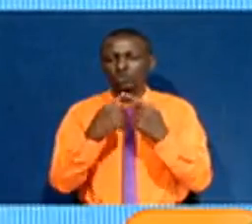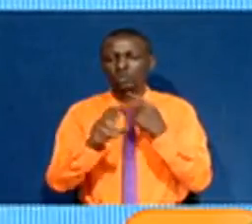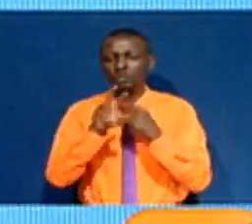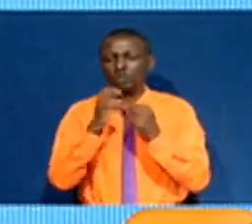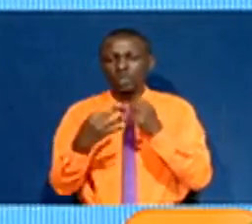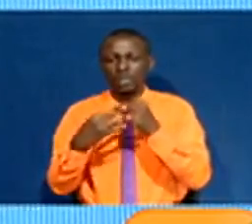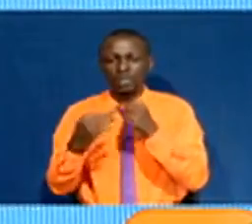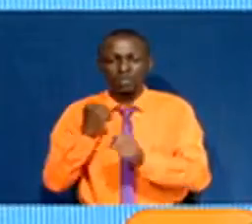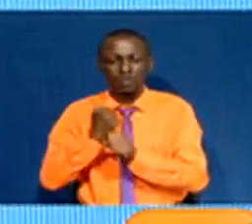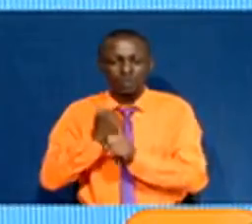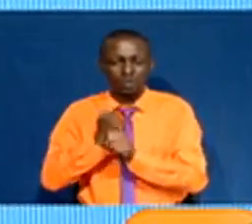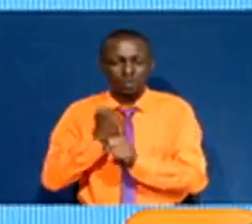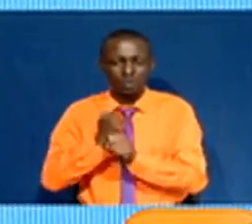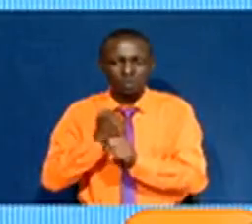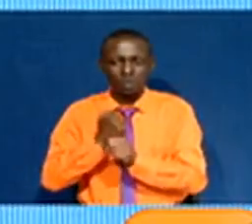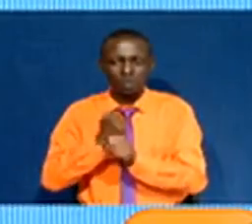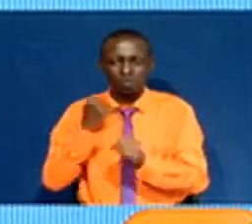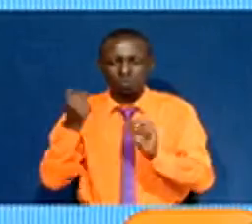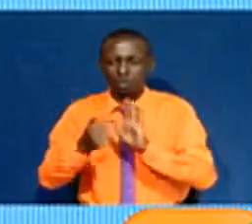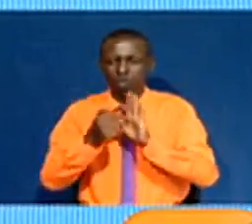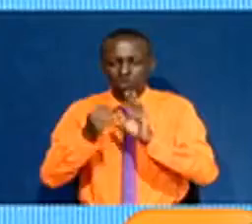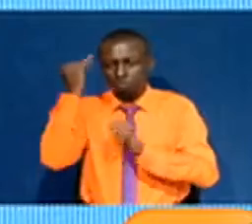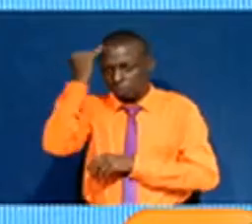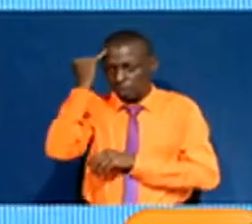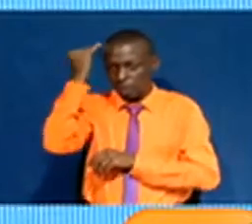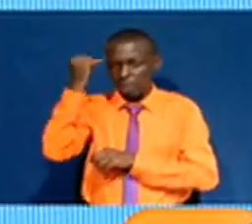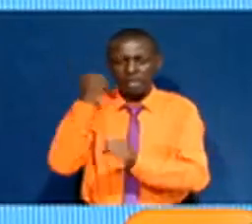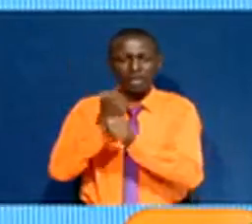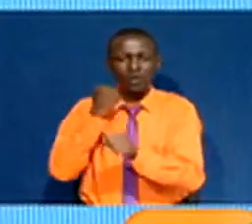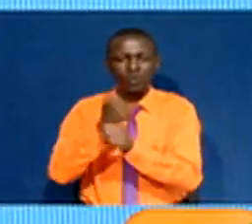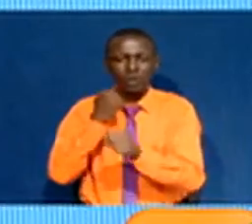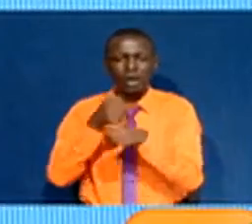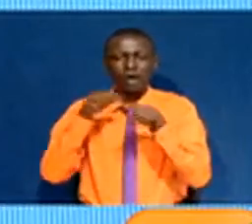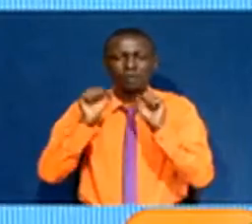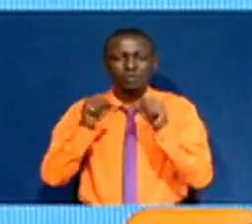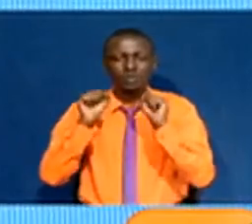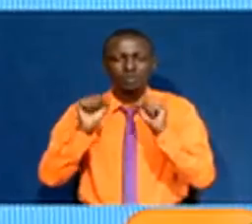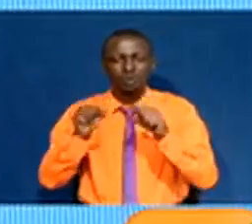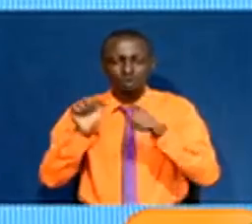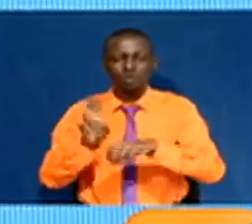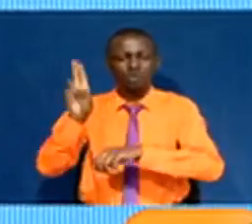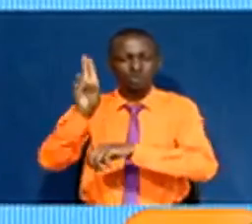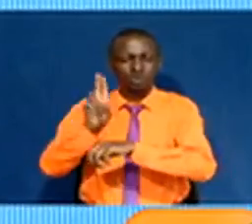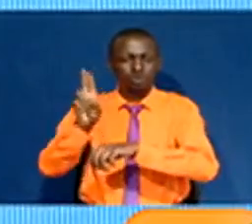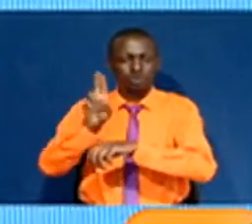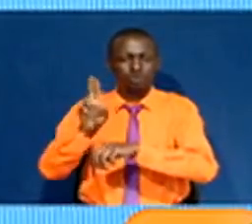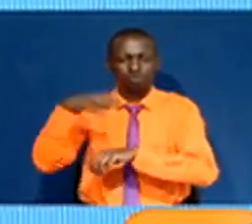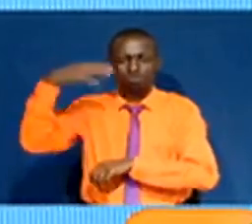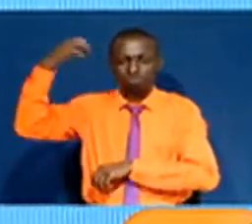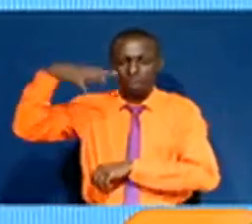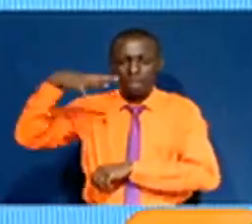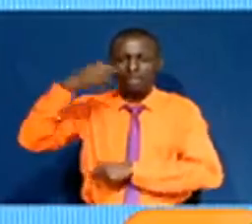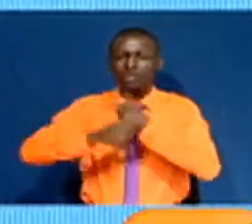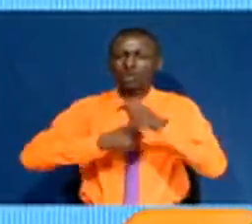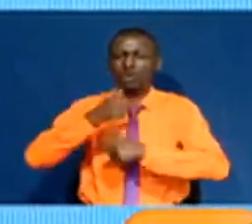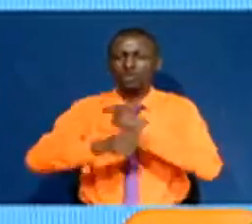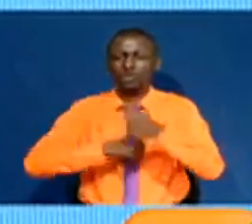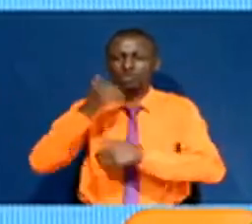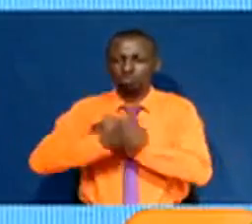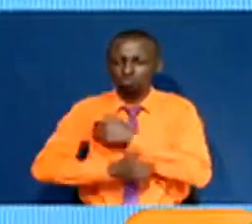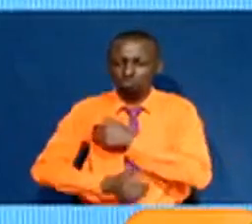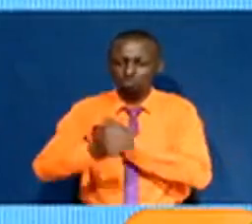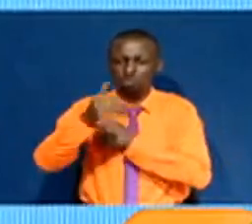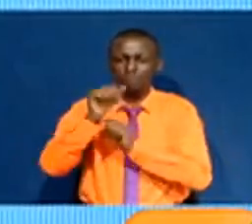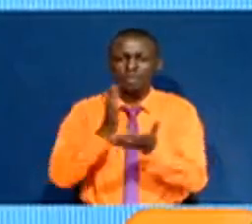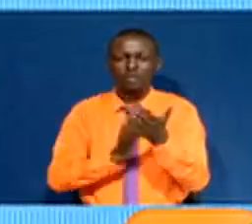doing the work, proving the concept, making it clear that it is viable to go the electric way. How do we ensure that we don't